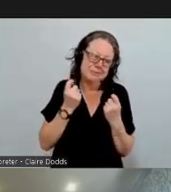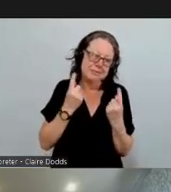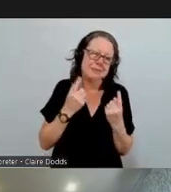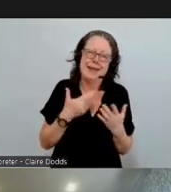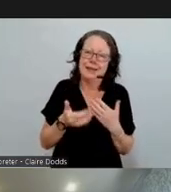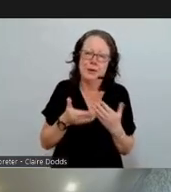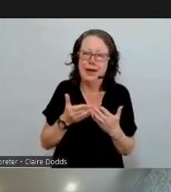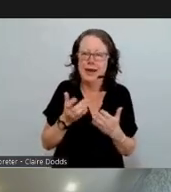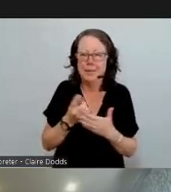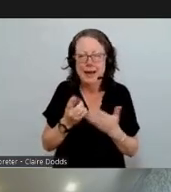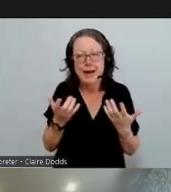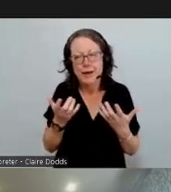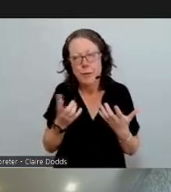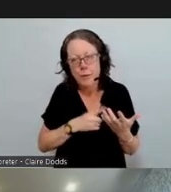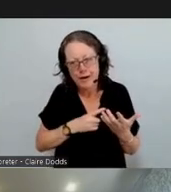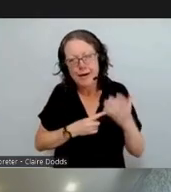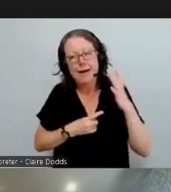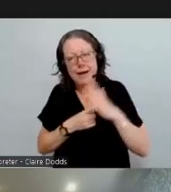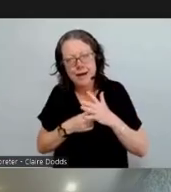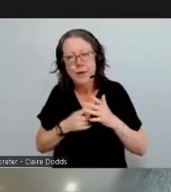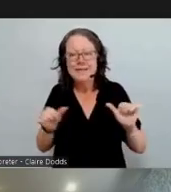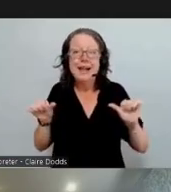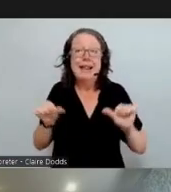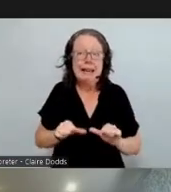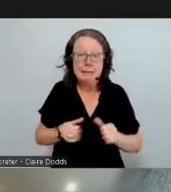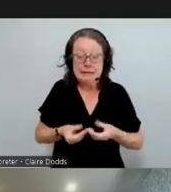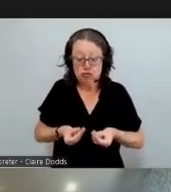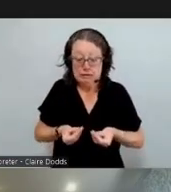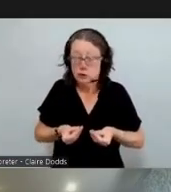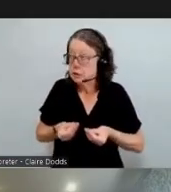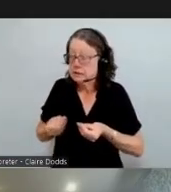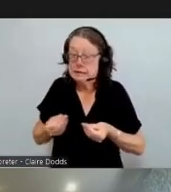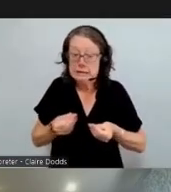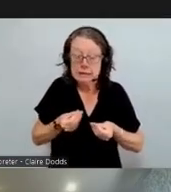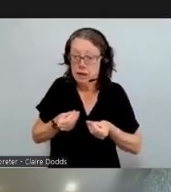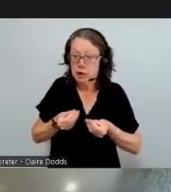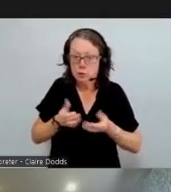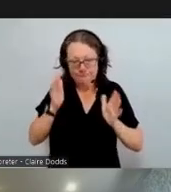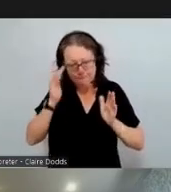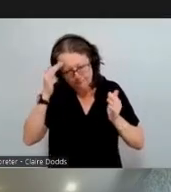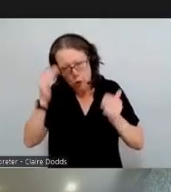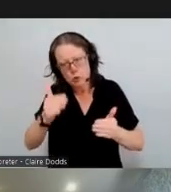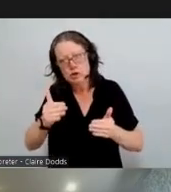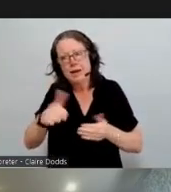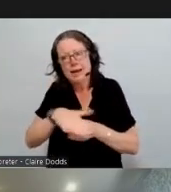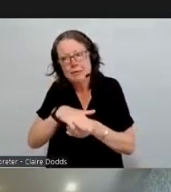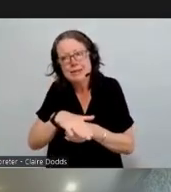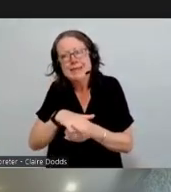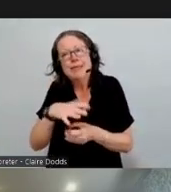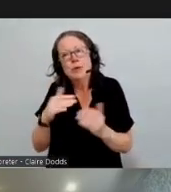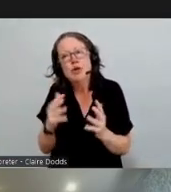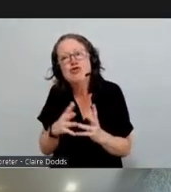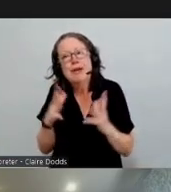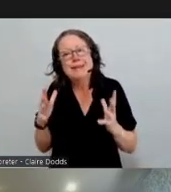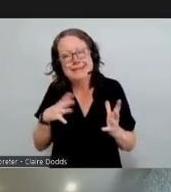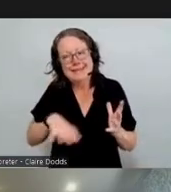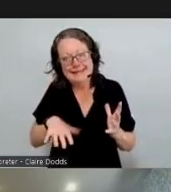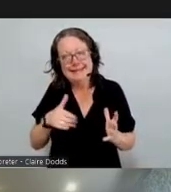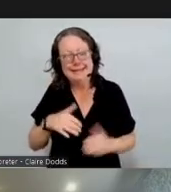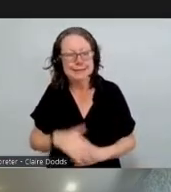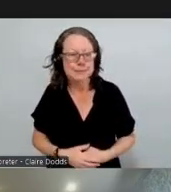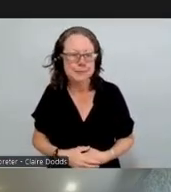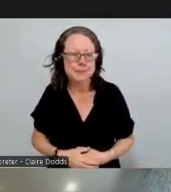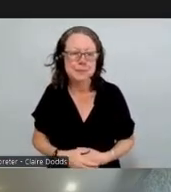of focusing limited resources where the need is greatest. You've got on one side there the map showing